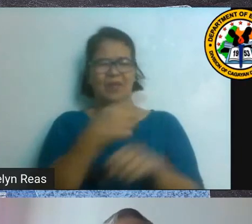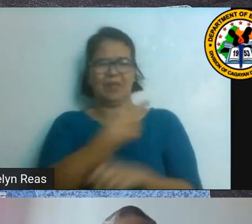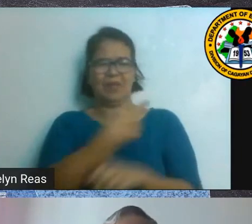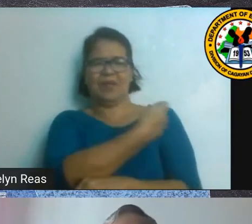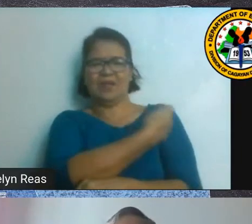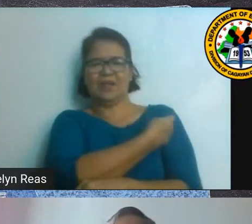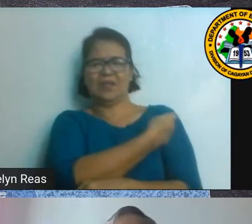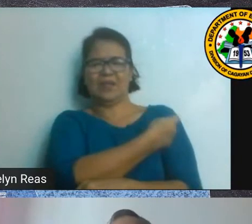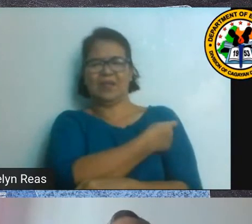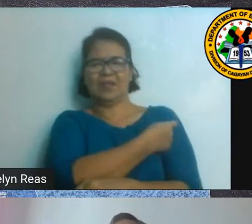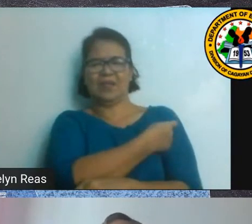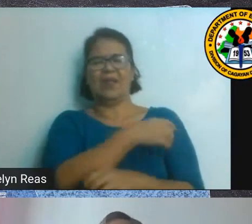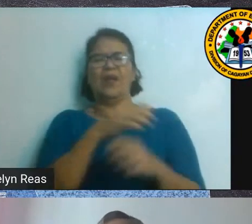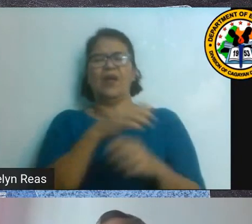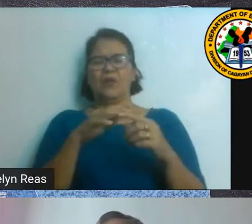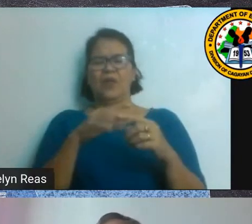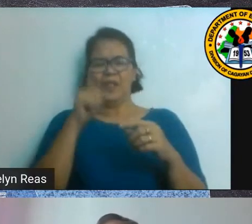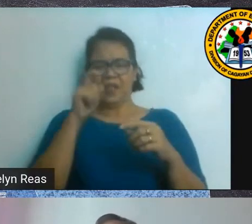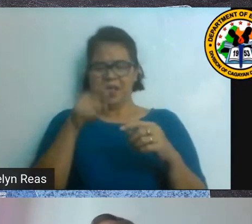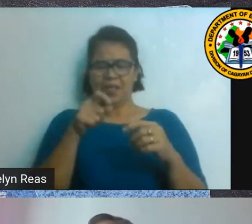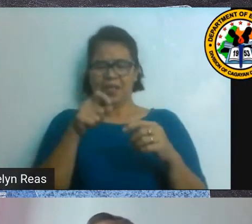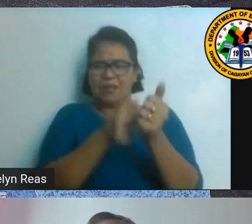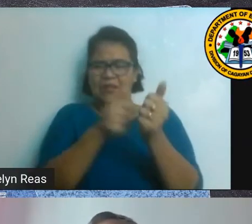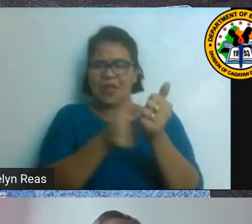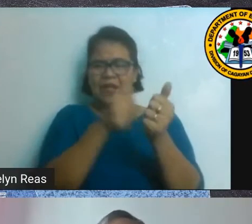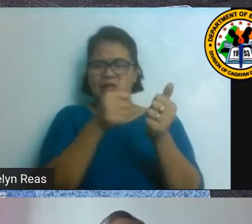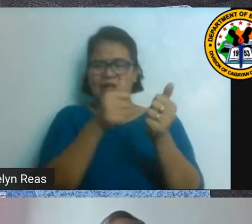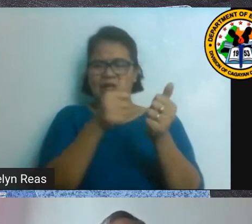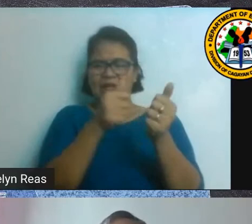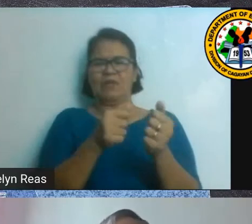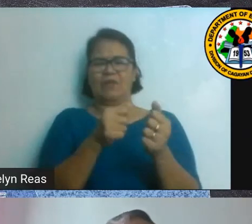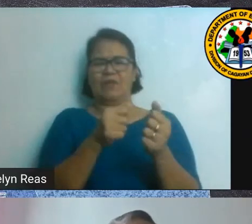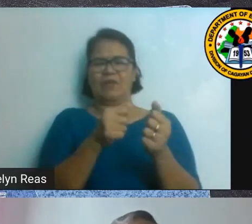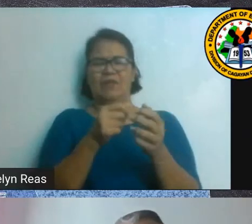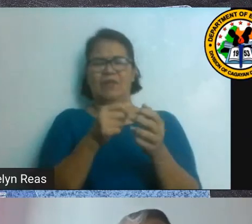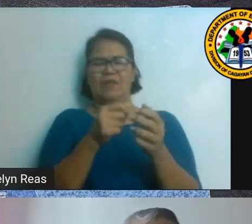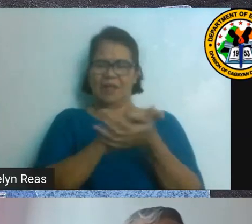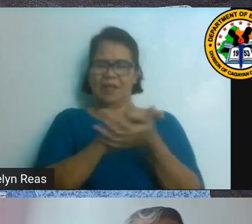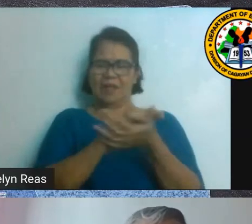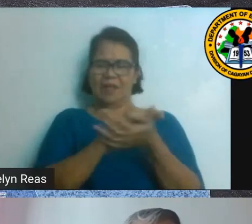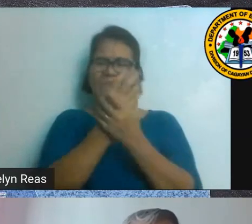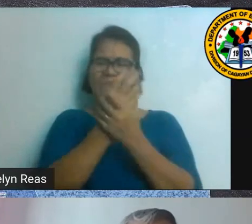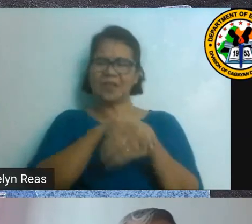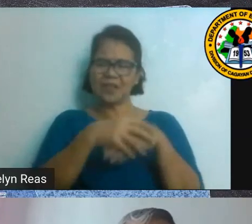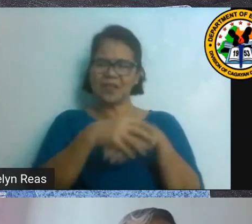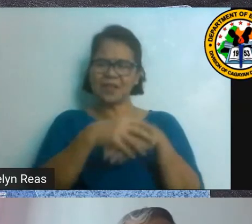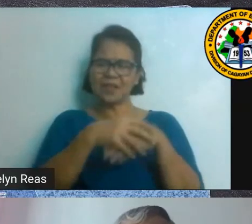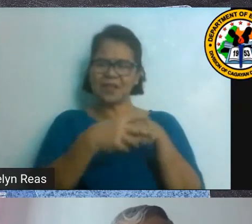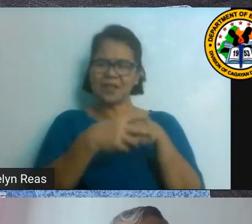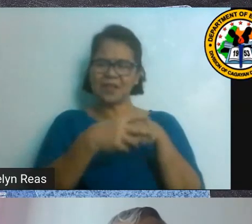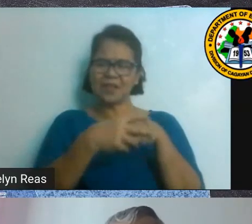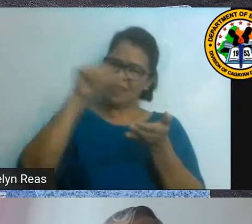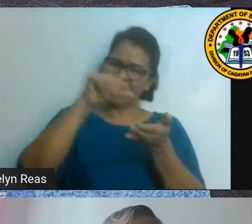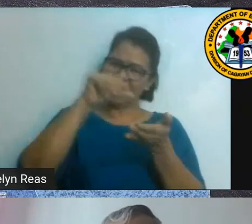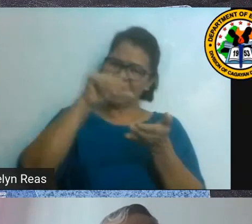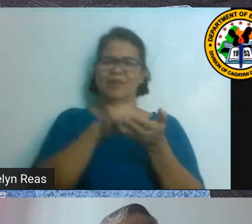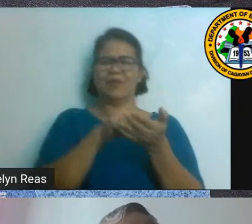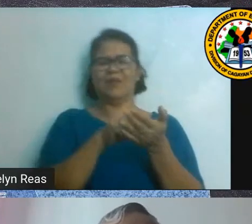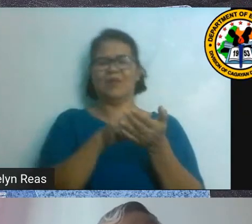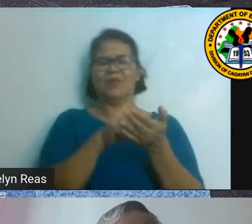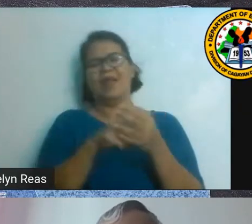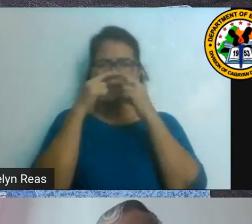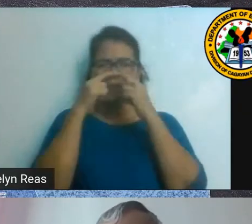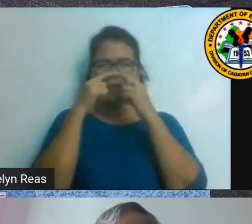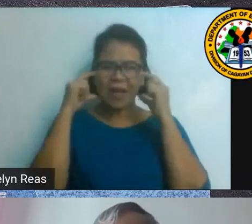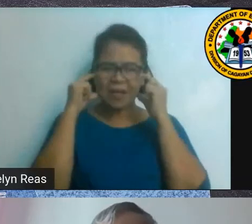required na mask, alcohol, frequent hand washing, huwag natin kakalimutan. And make sure that all